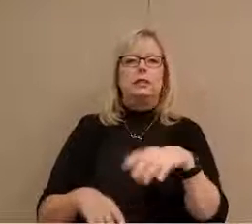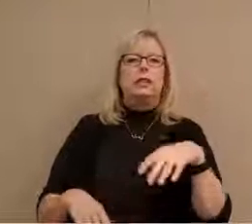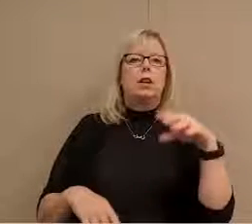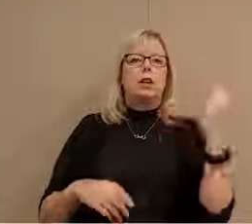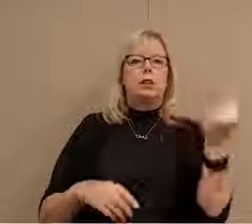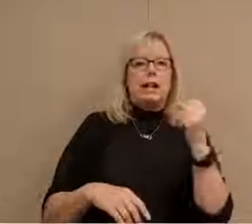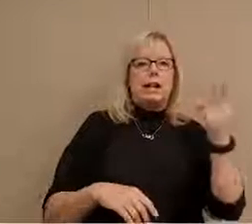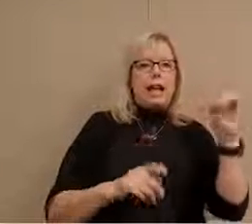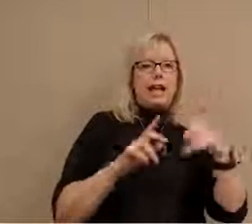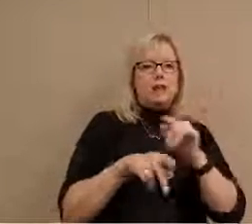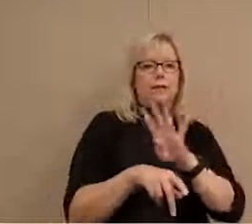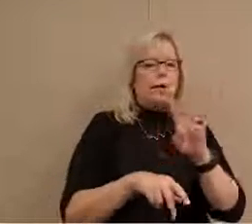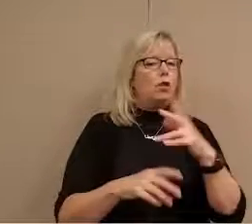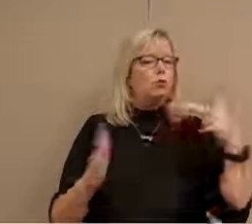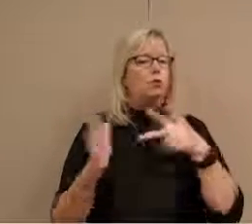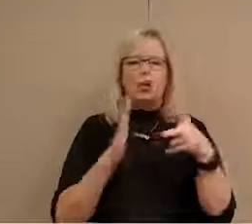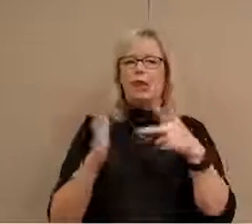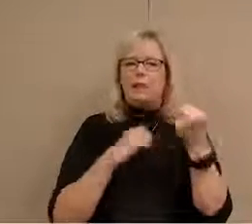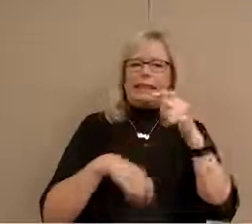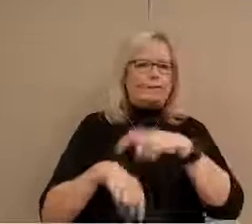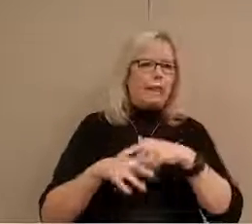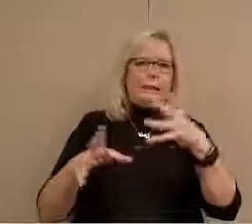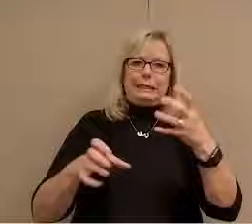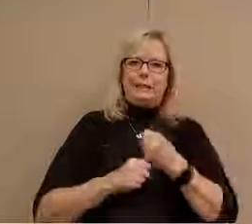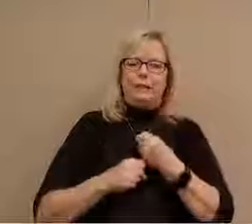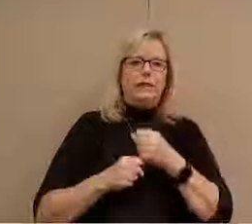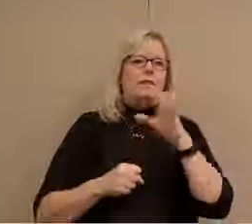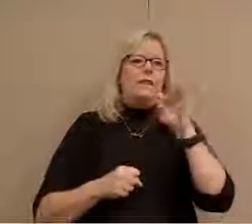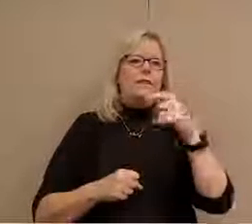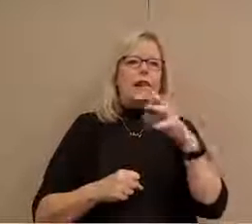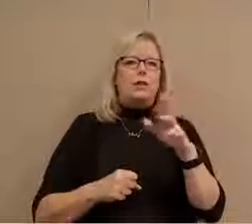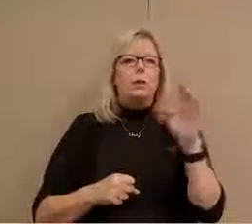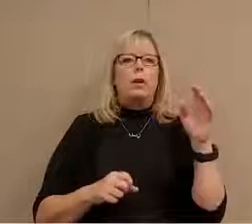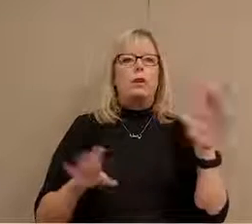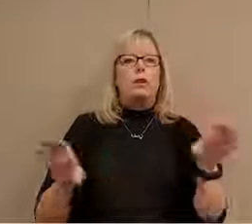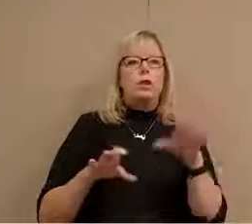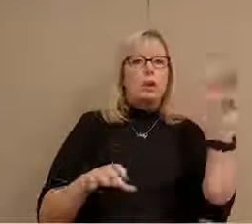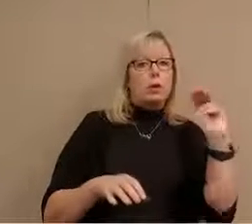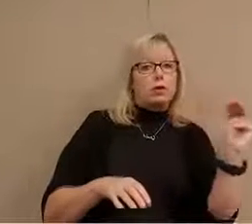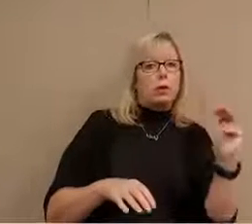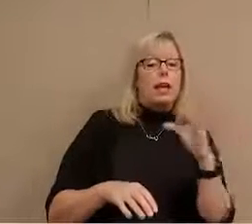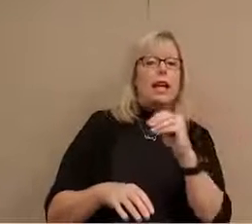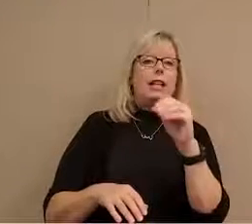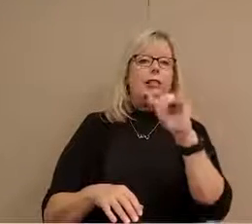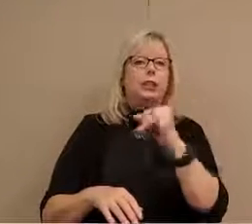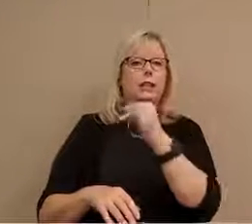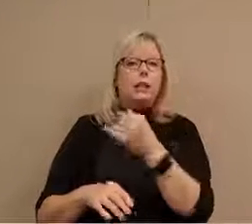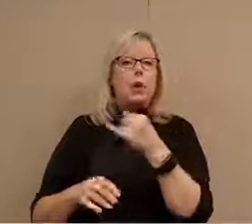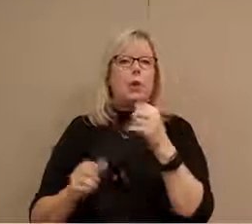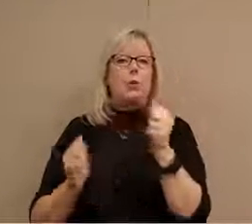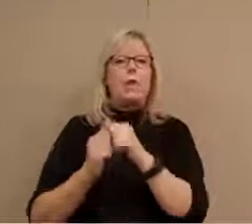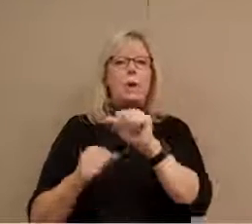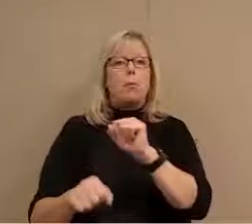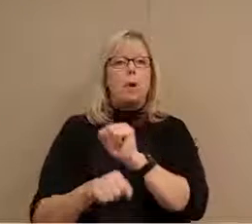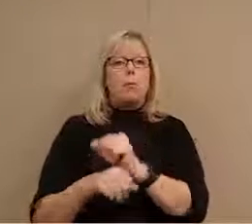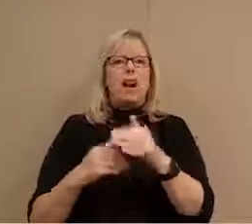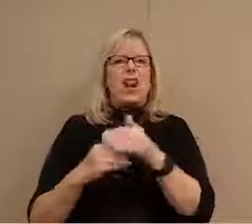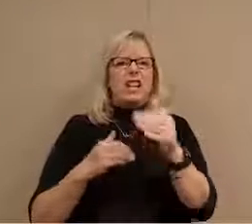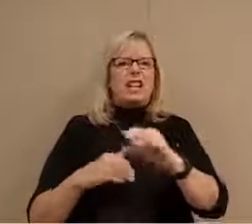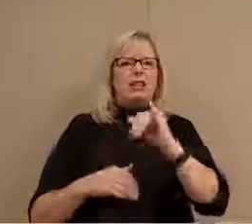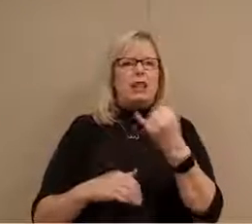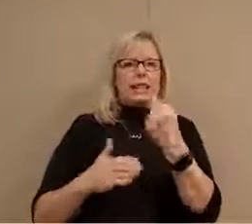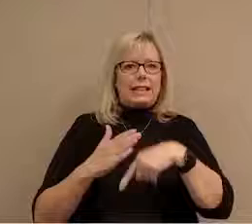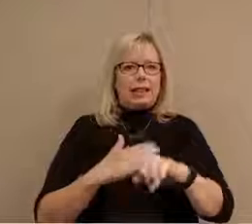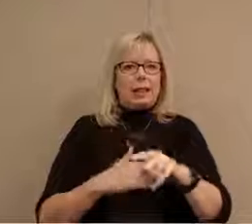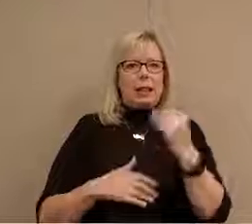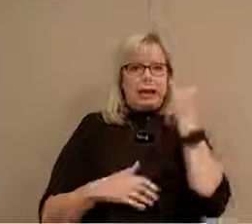4. You can drive up at any time during those hours to receive Pfizer. We do Moderna and J&J by appointment. Our next J&J, I believe, is next week. But if you